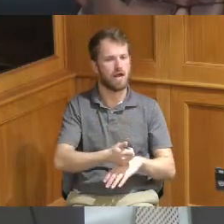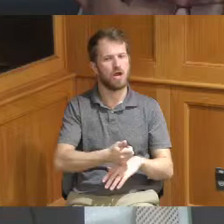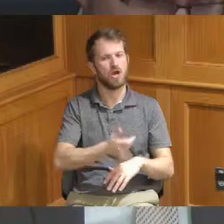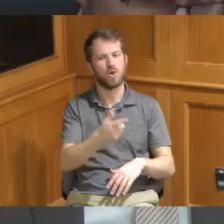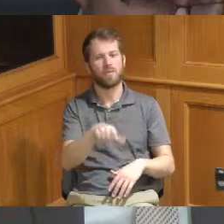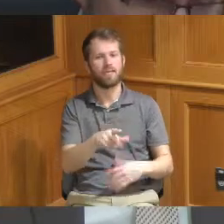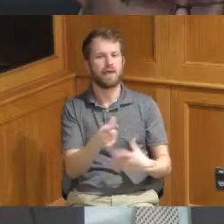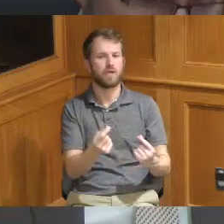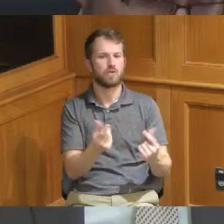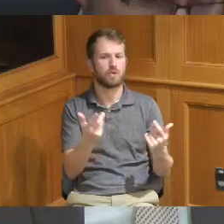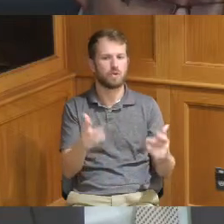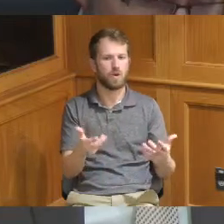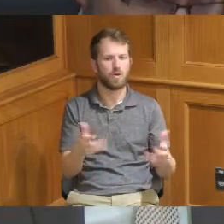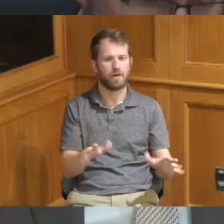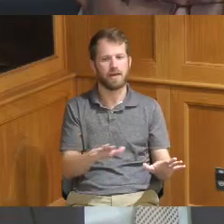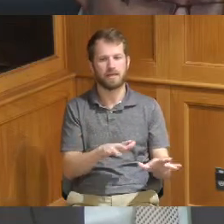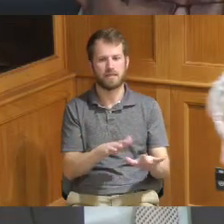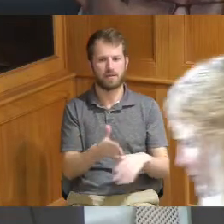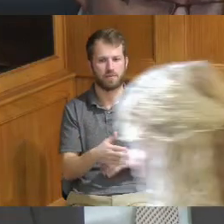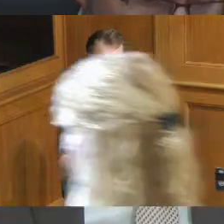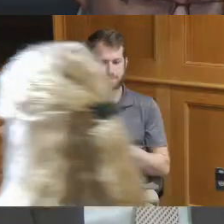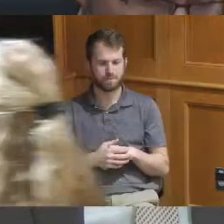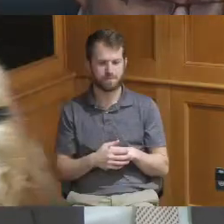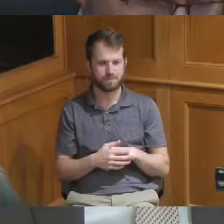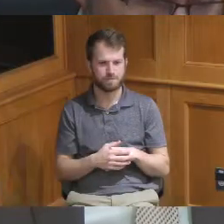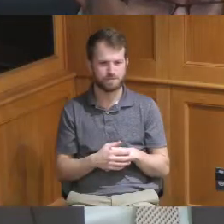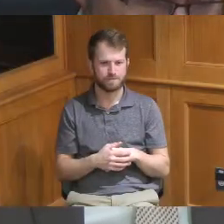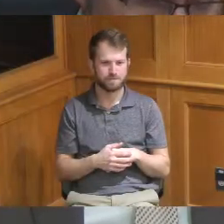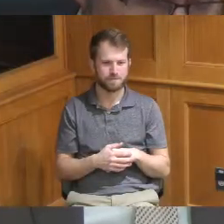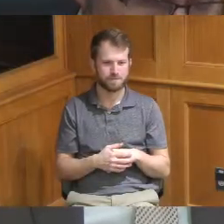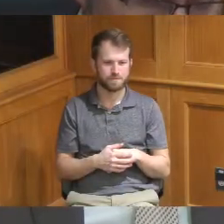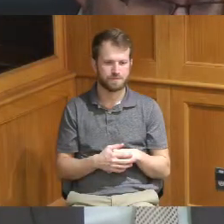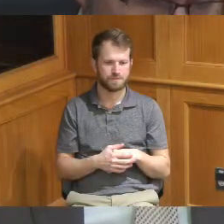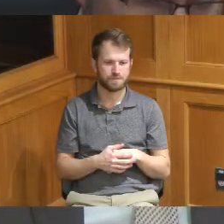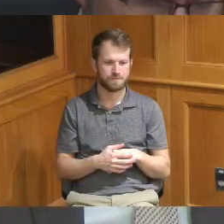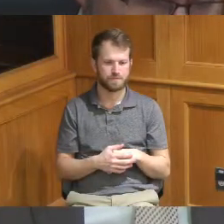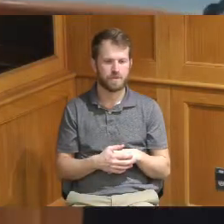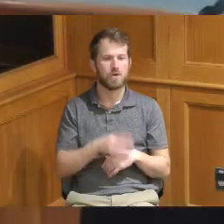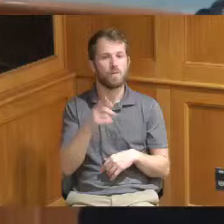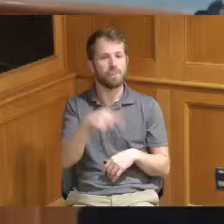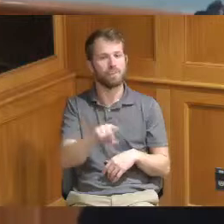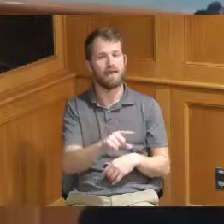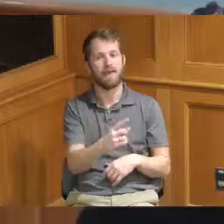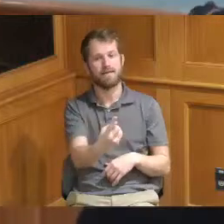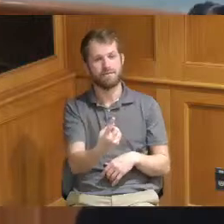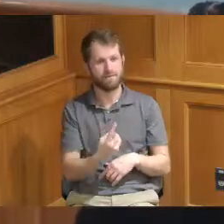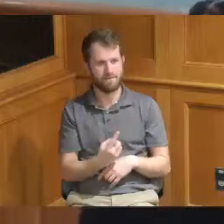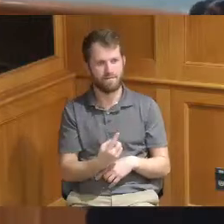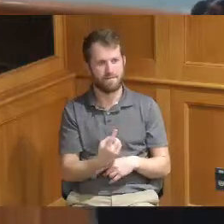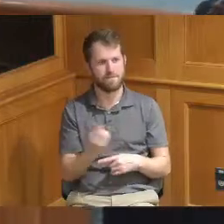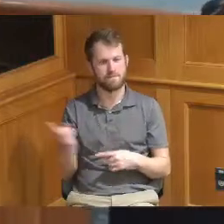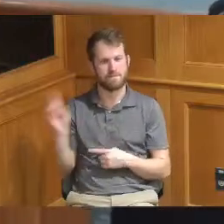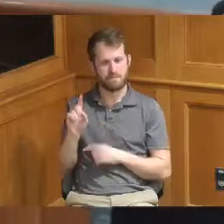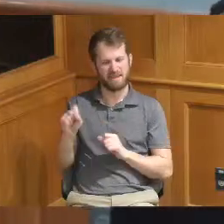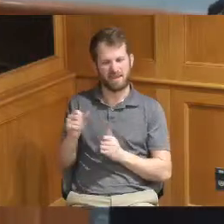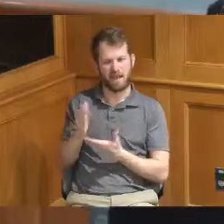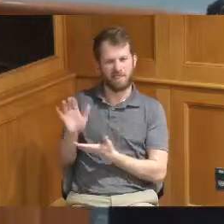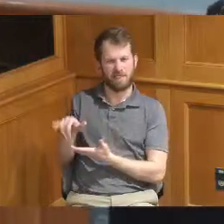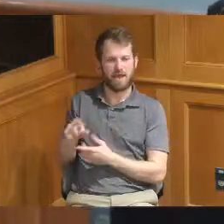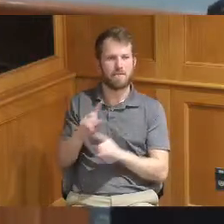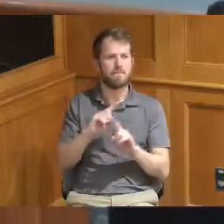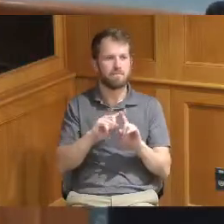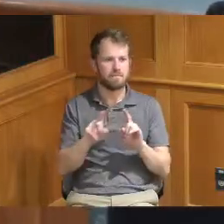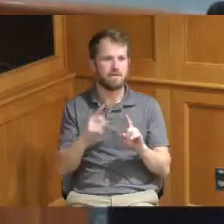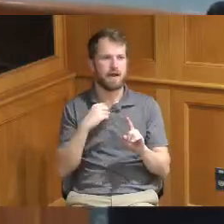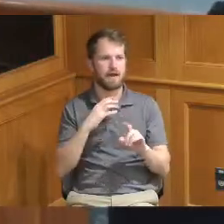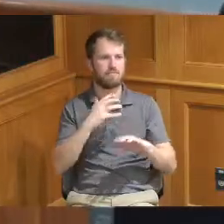doing already in this space. Yeah, we can definitely have them speak to that when they come forward, but these are all existing entities providing recovery housing, and they